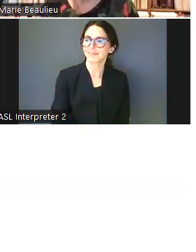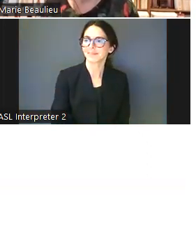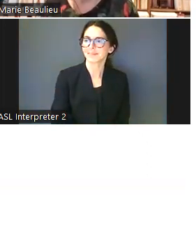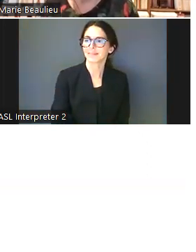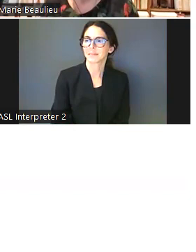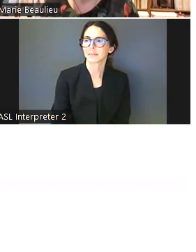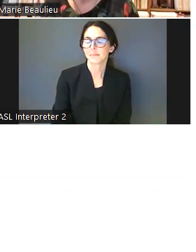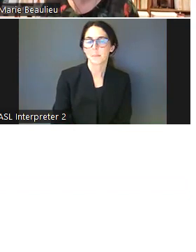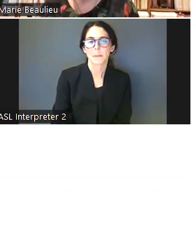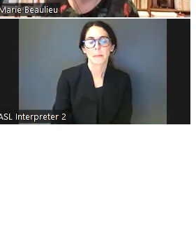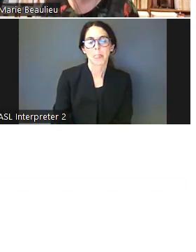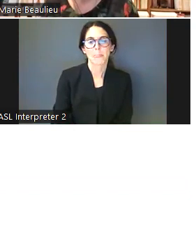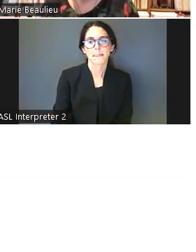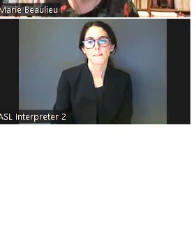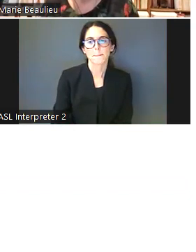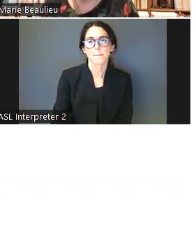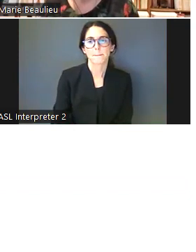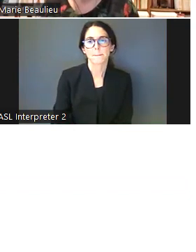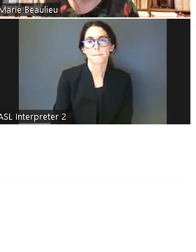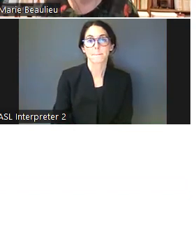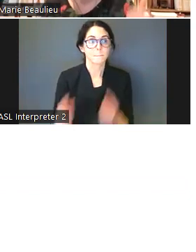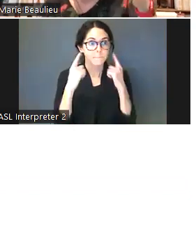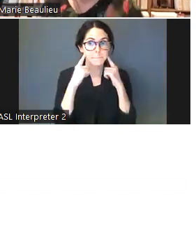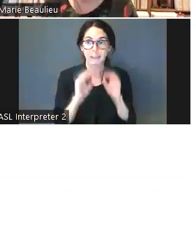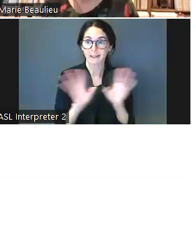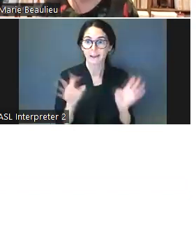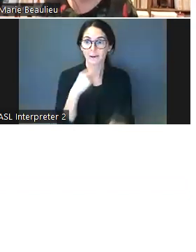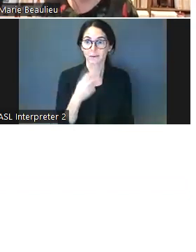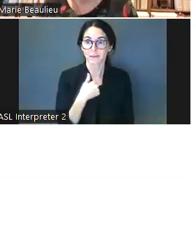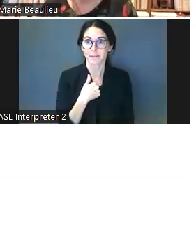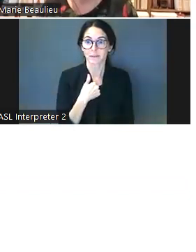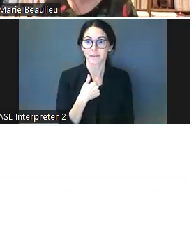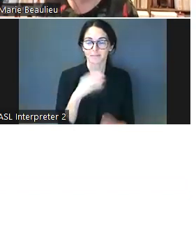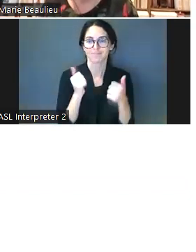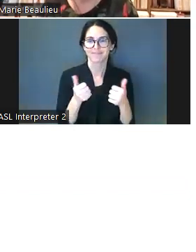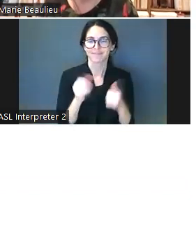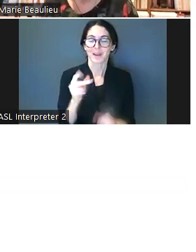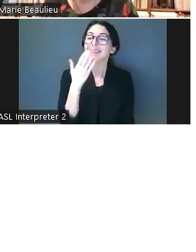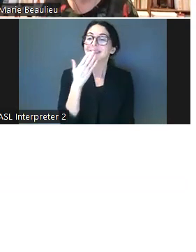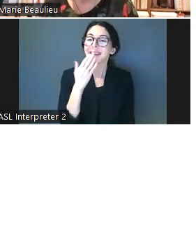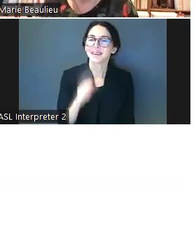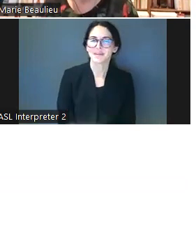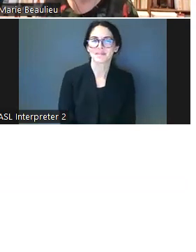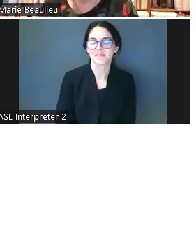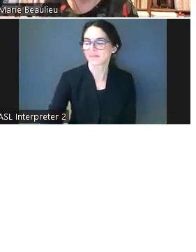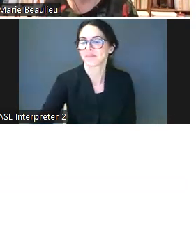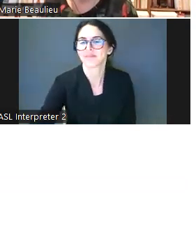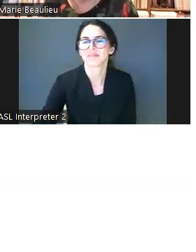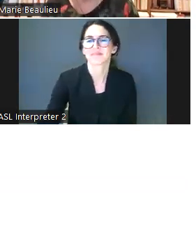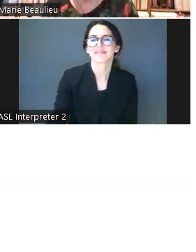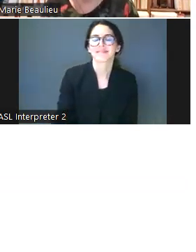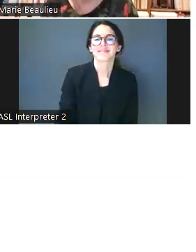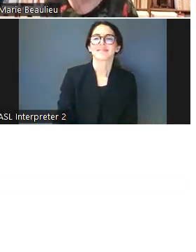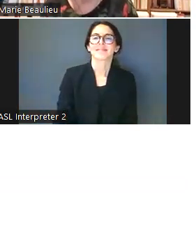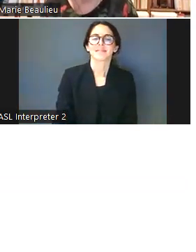All right. Do you hear me? All right. Okay. So thank you, Marie. Now that